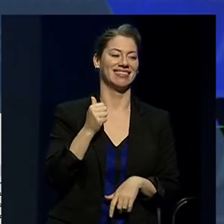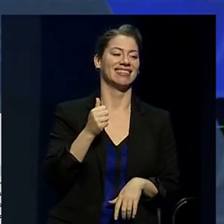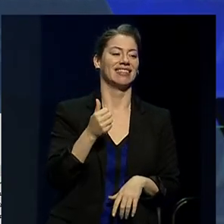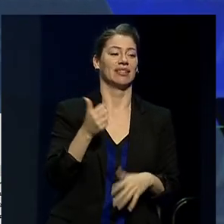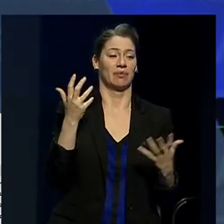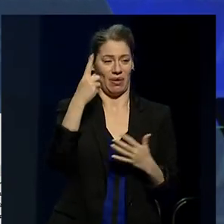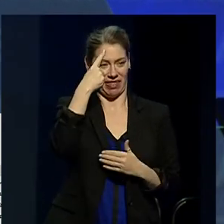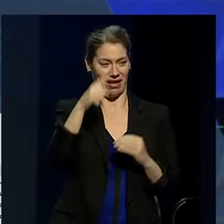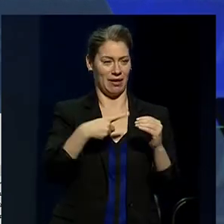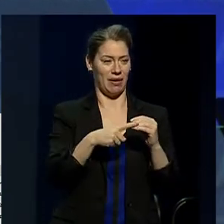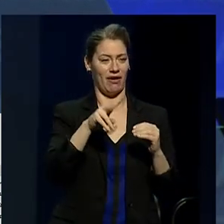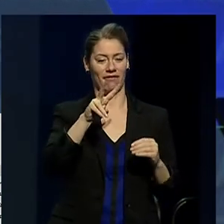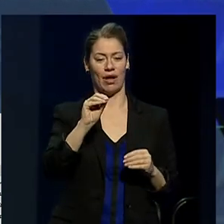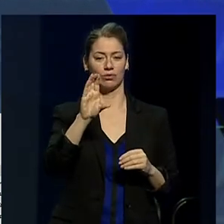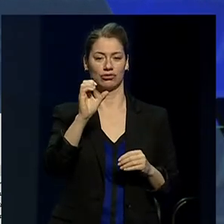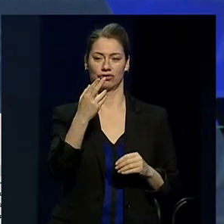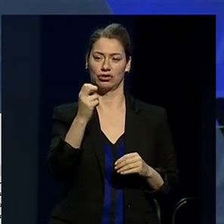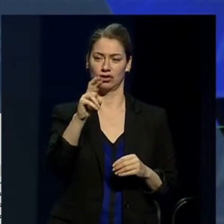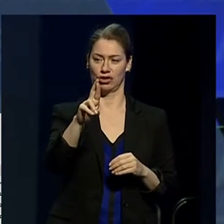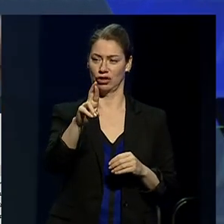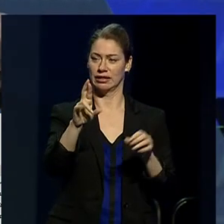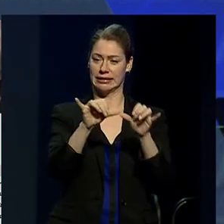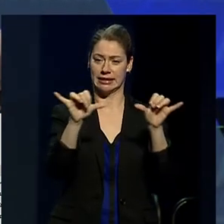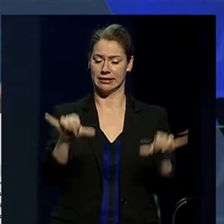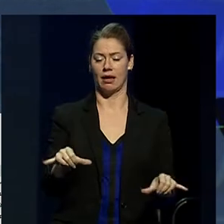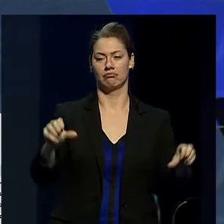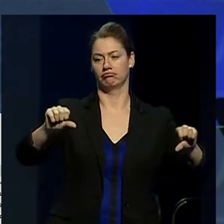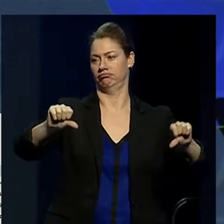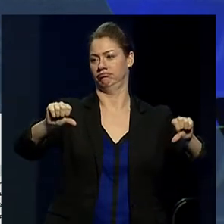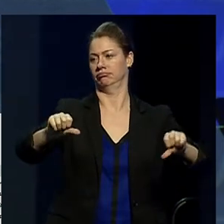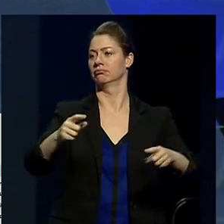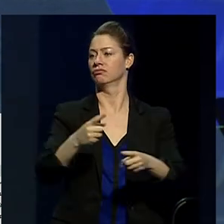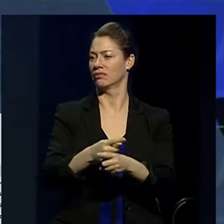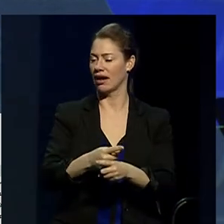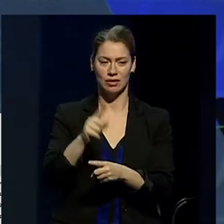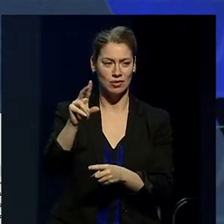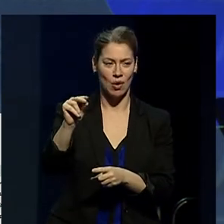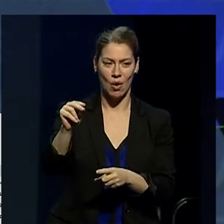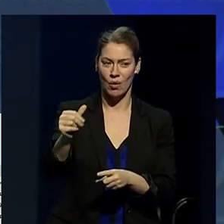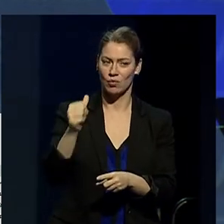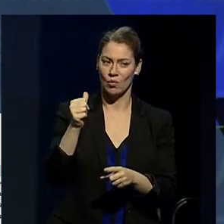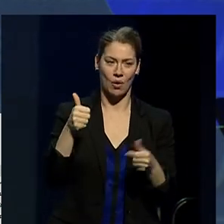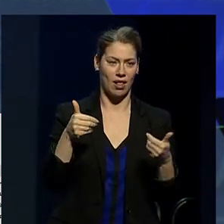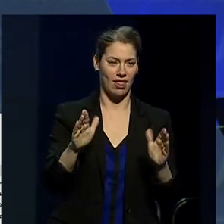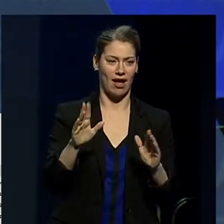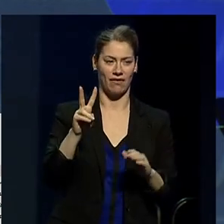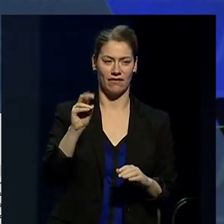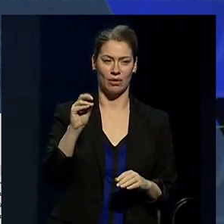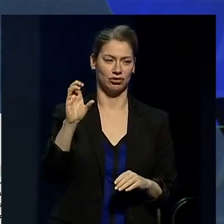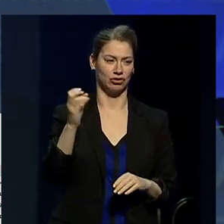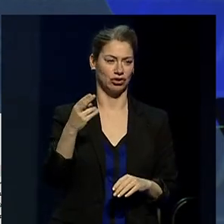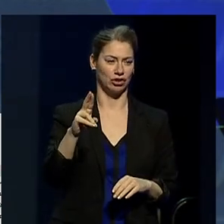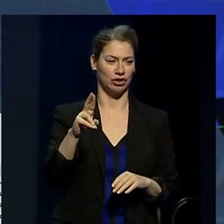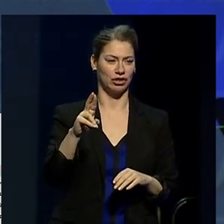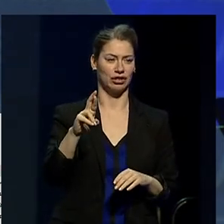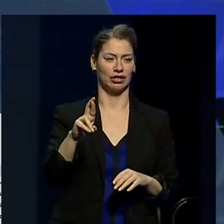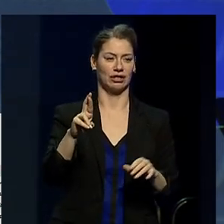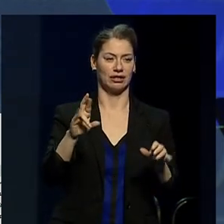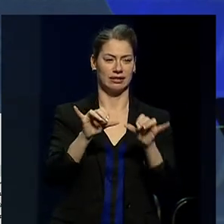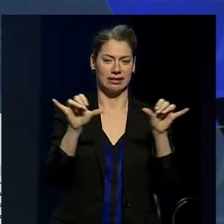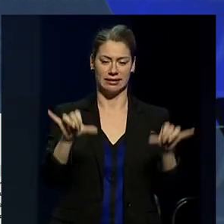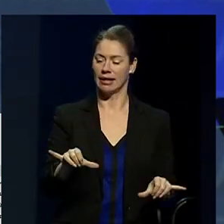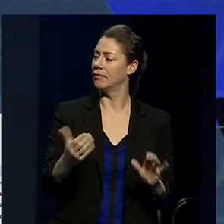system into our state of California? Heck no. Californians have said loudly and clearly, time and